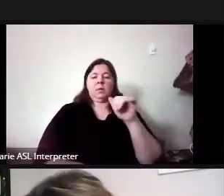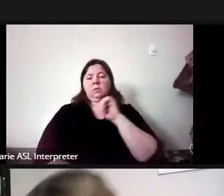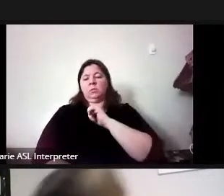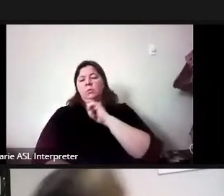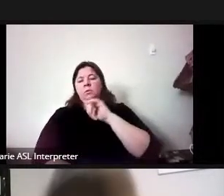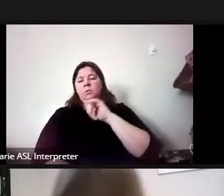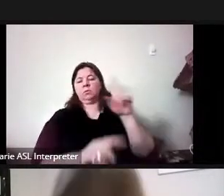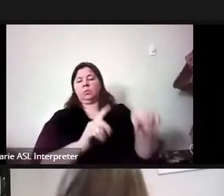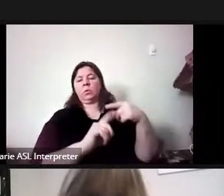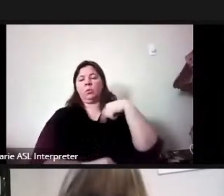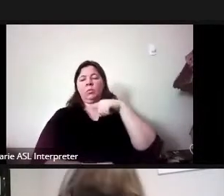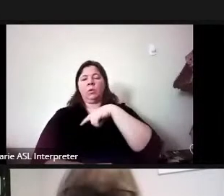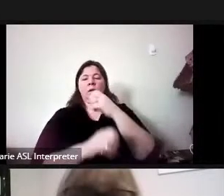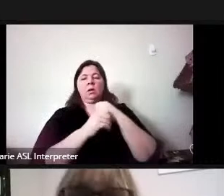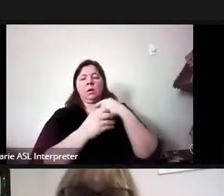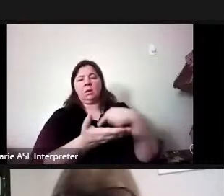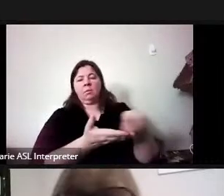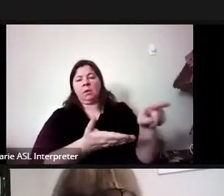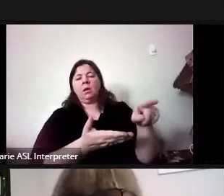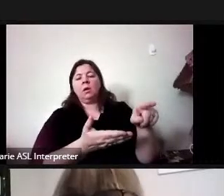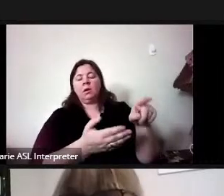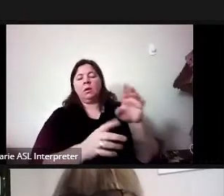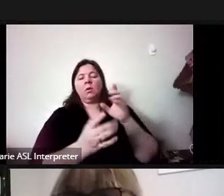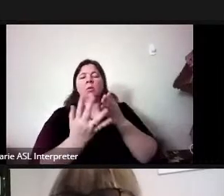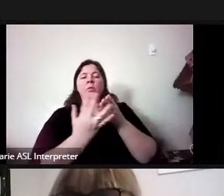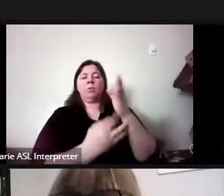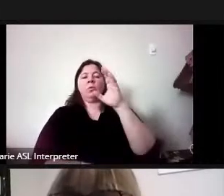whenever we are getting paid through Onpassive,